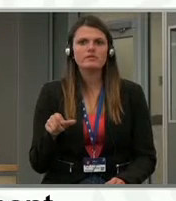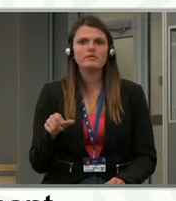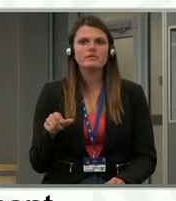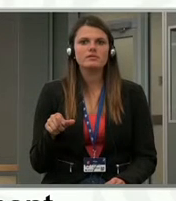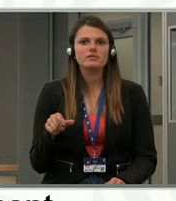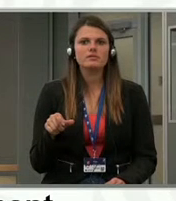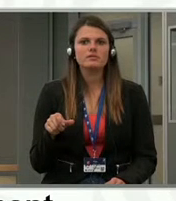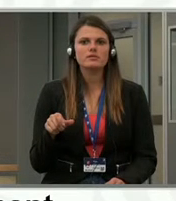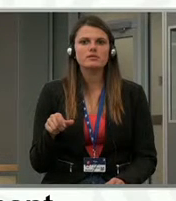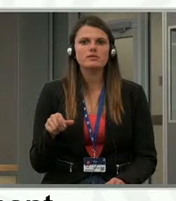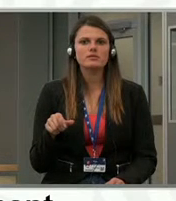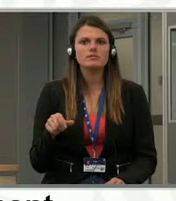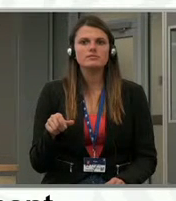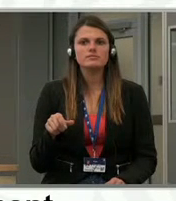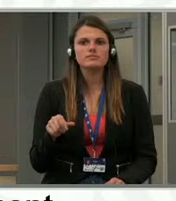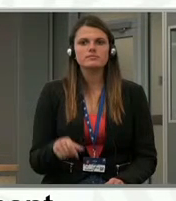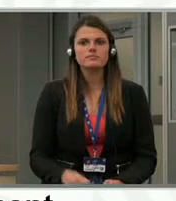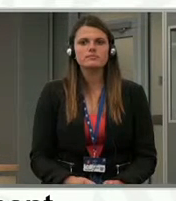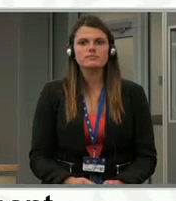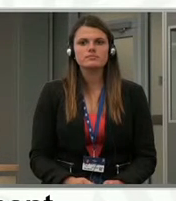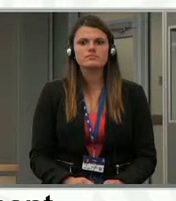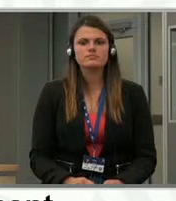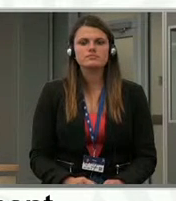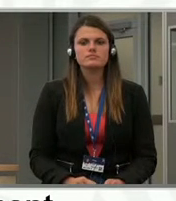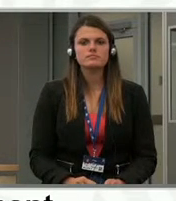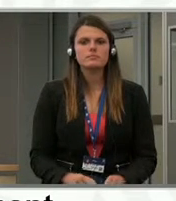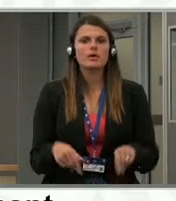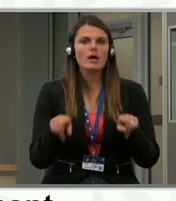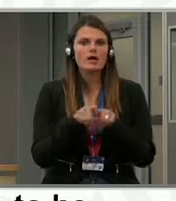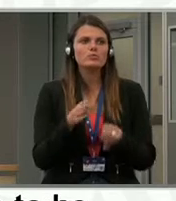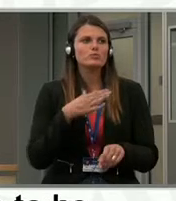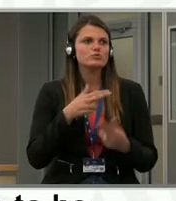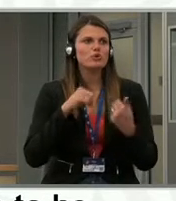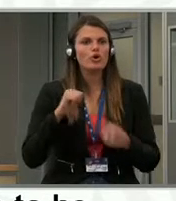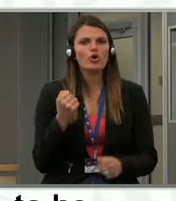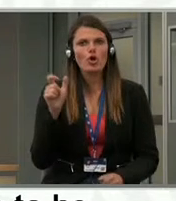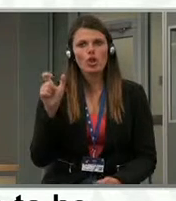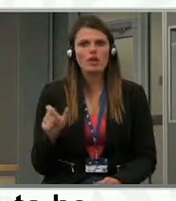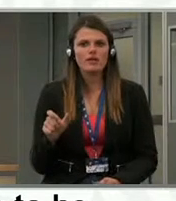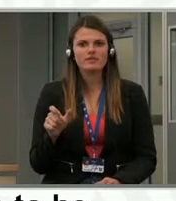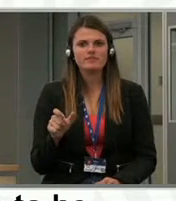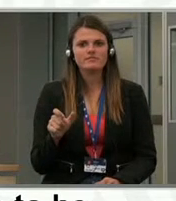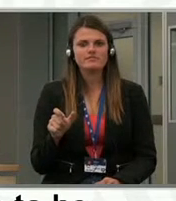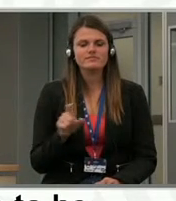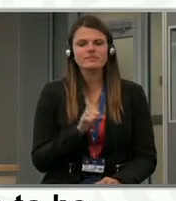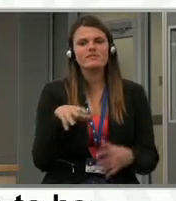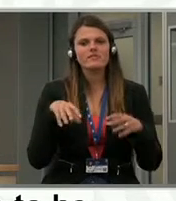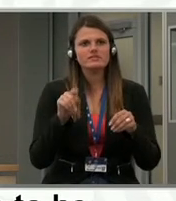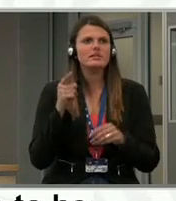voyage just to be here and to participate in discussions, and I would like to thank you personally for that.